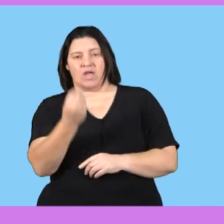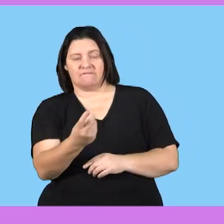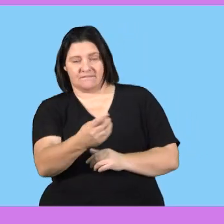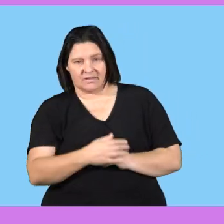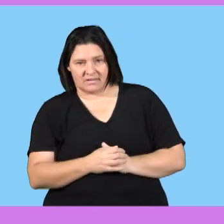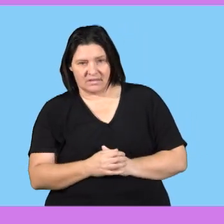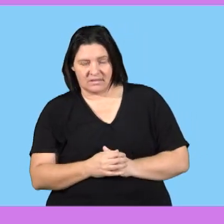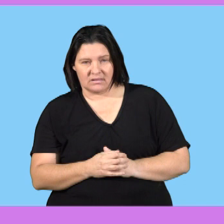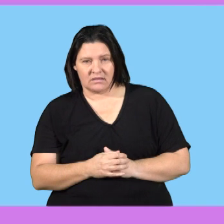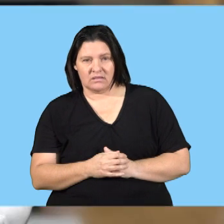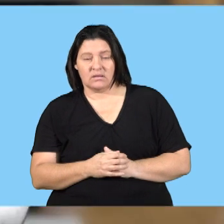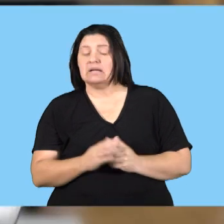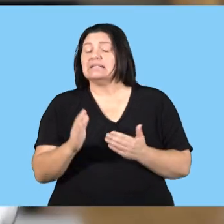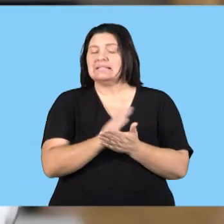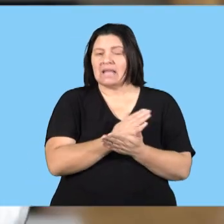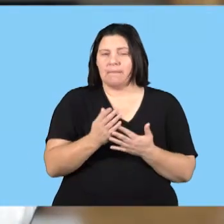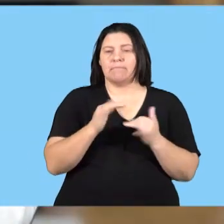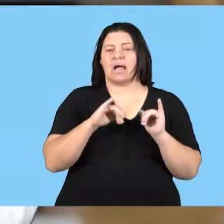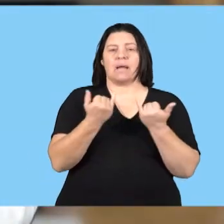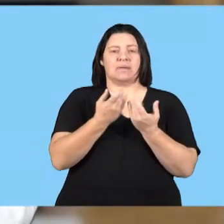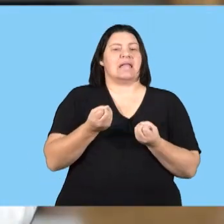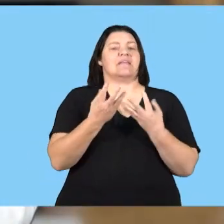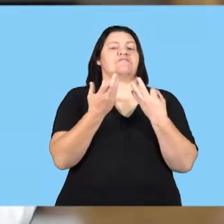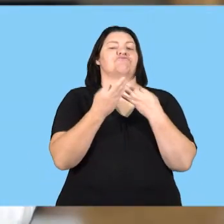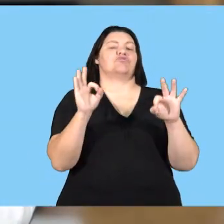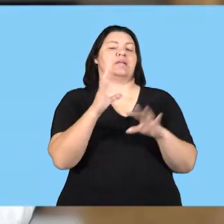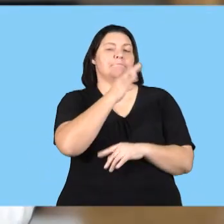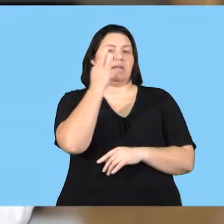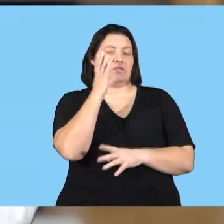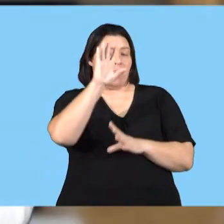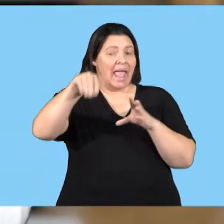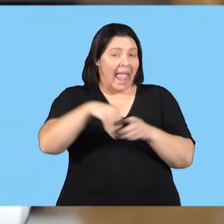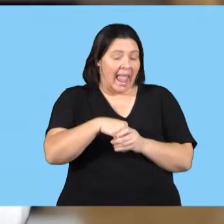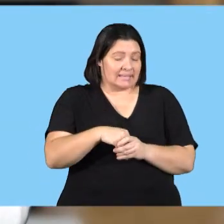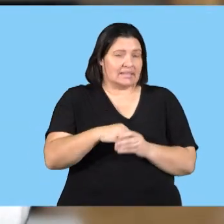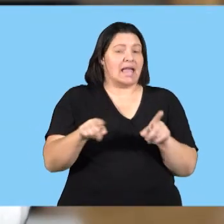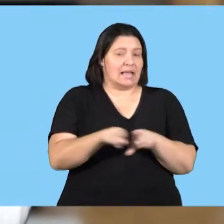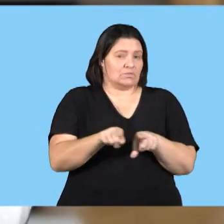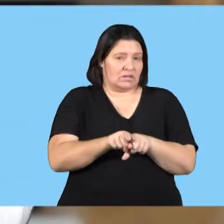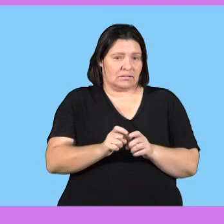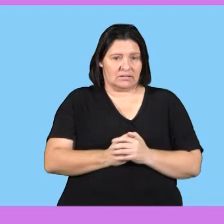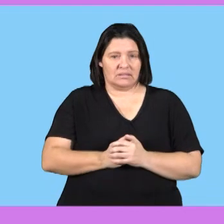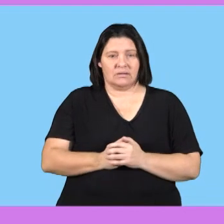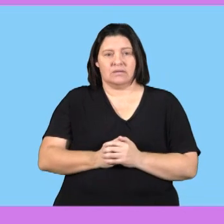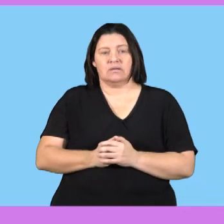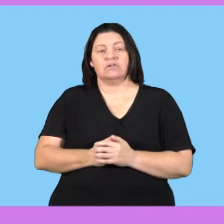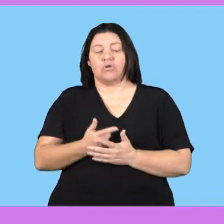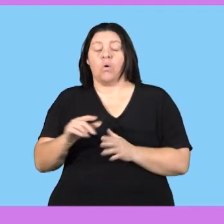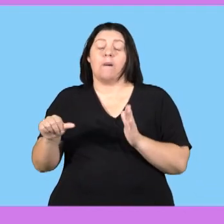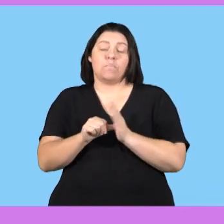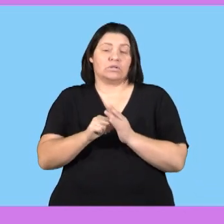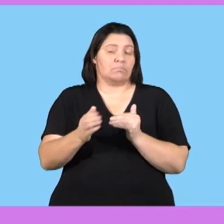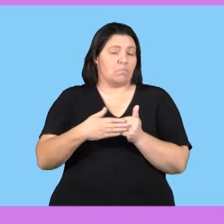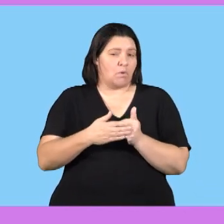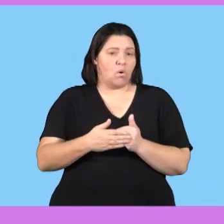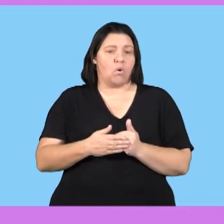And remember, some contracts, some companies offer you free minutes as well. So that we must take into account as well. All right, so what else